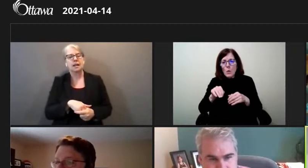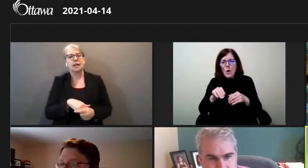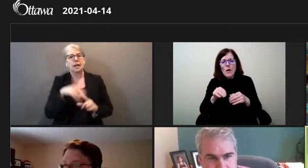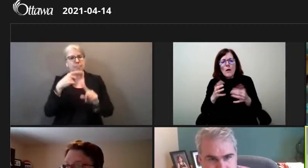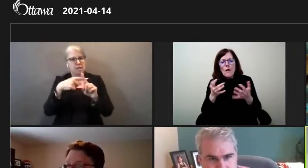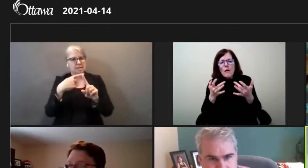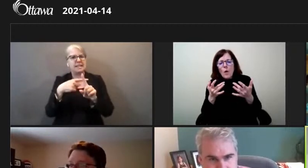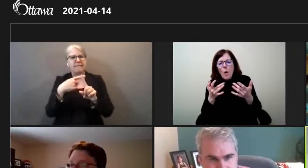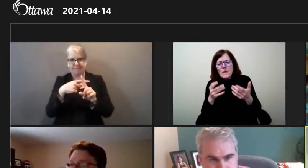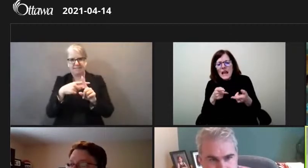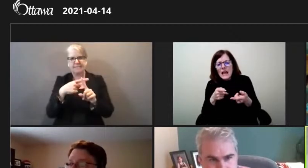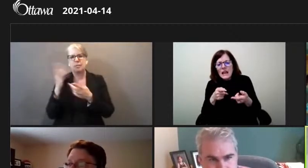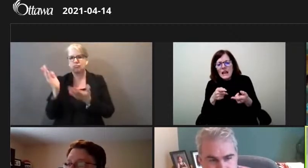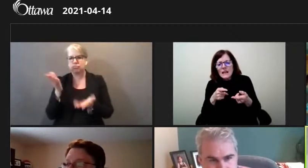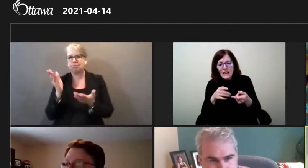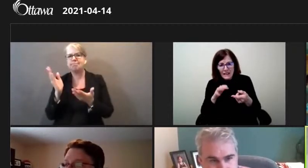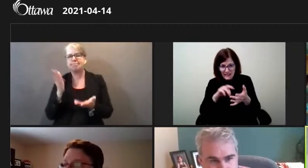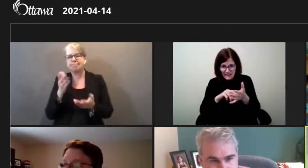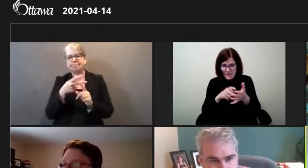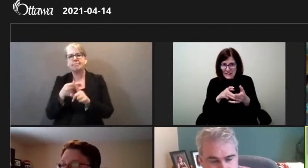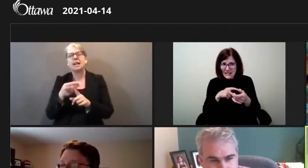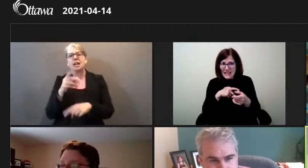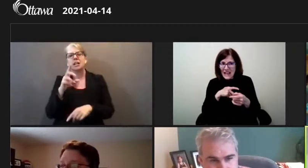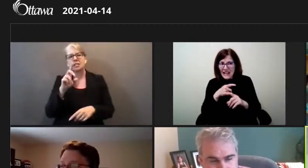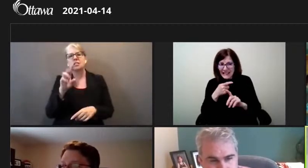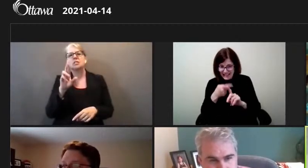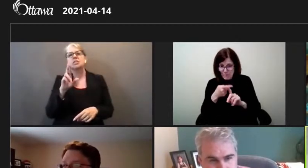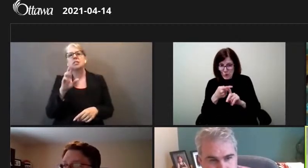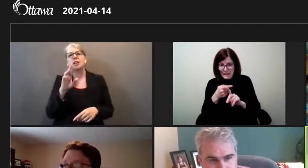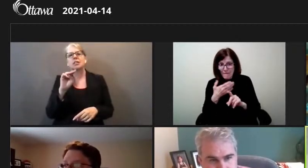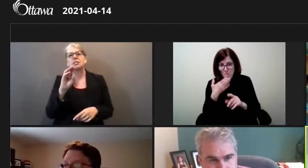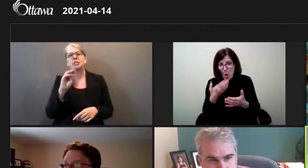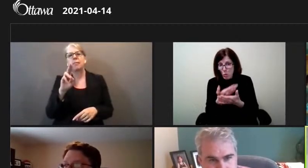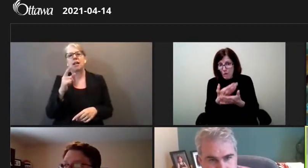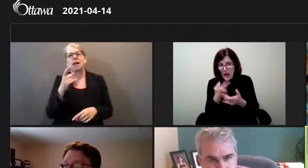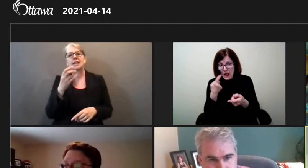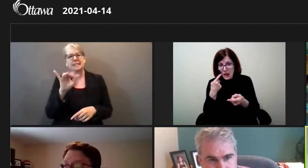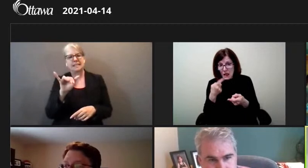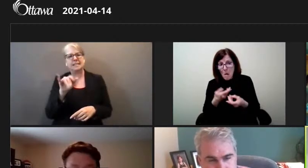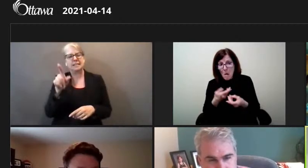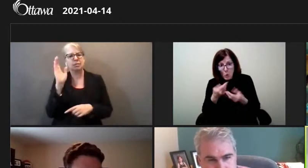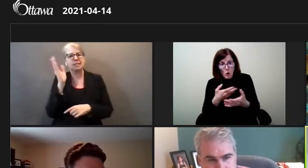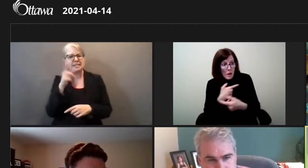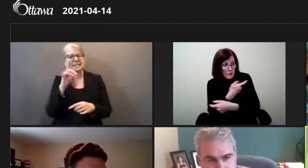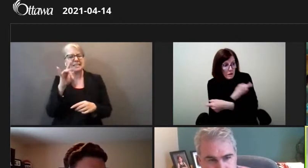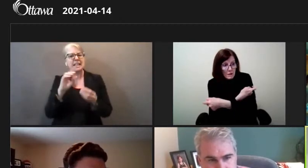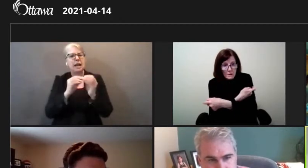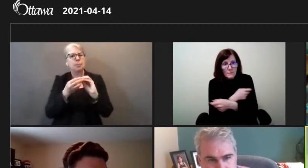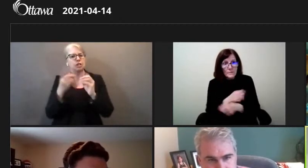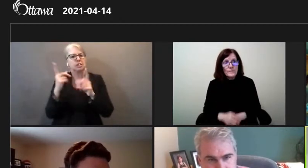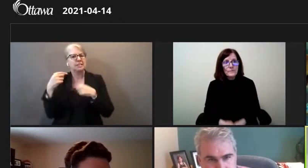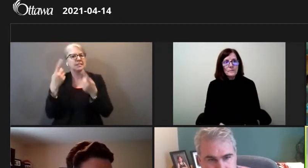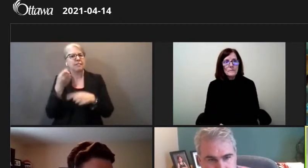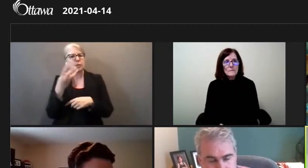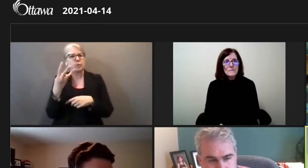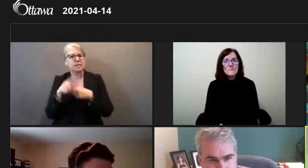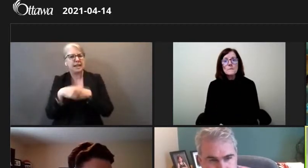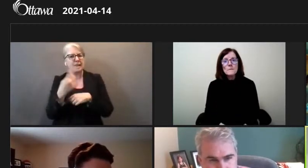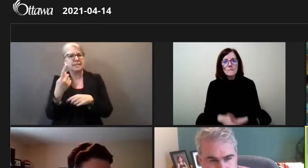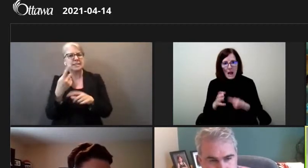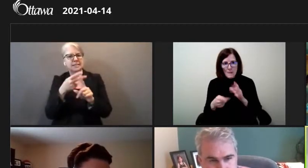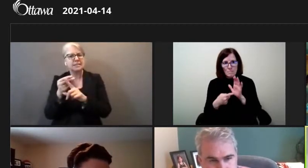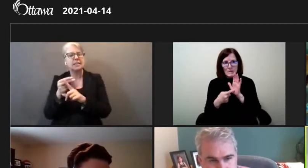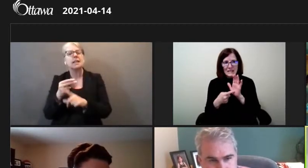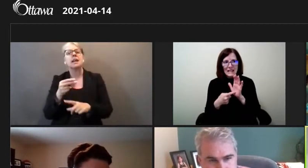positive. In Dr. Molotny's presentation, he had the numbers for the last couple of days. Actually, what I could report